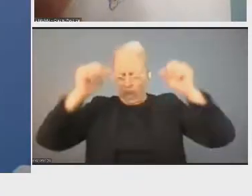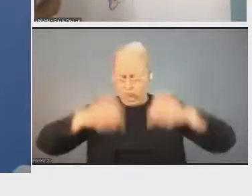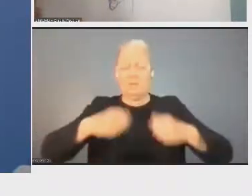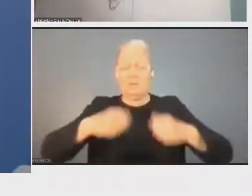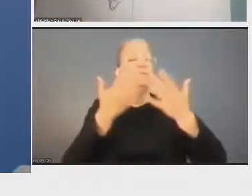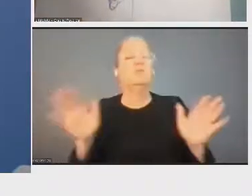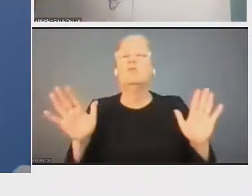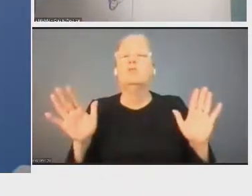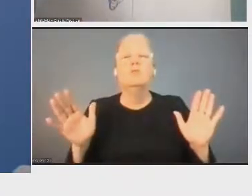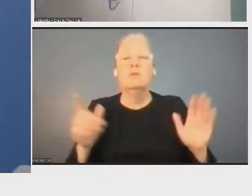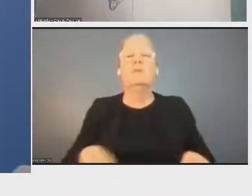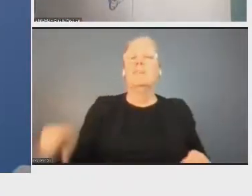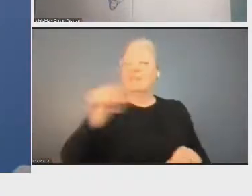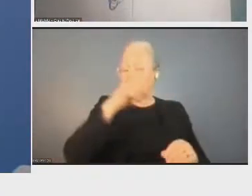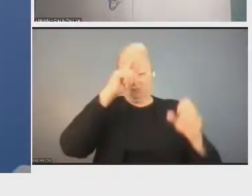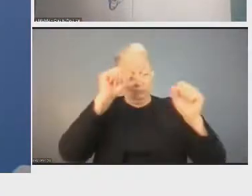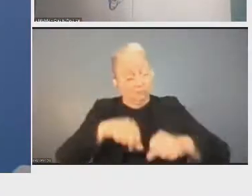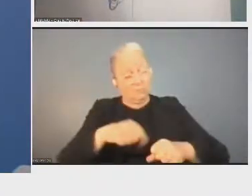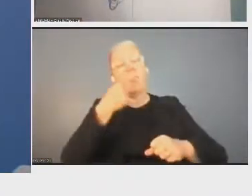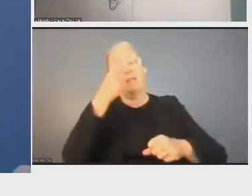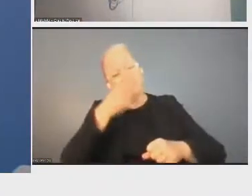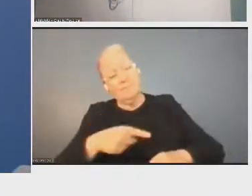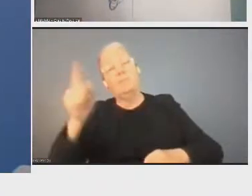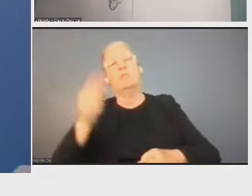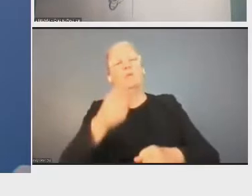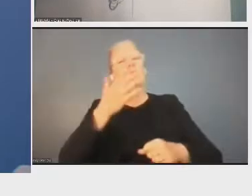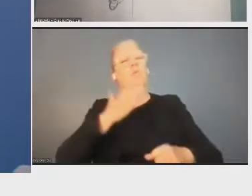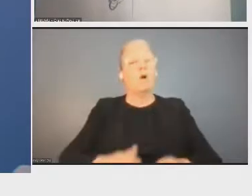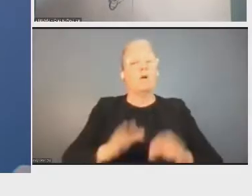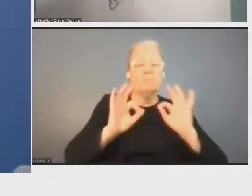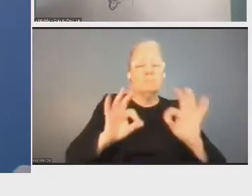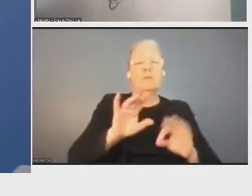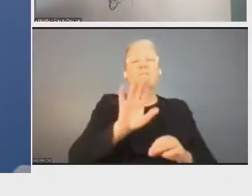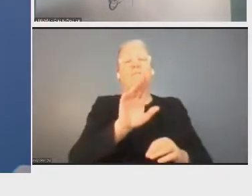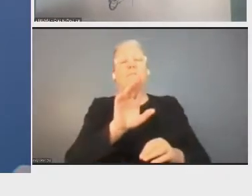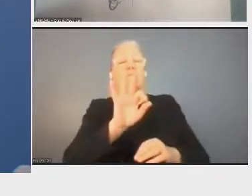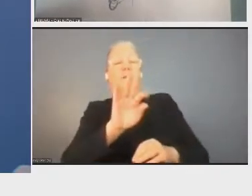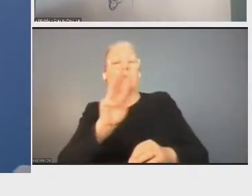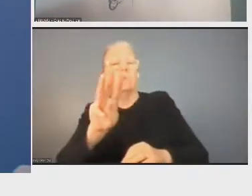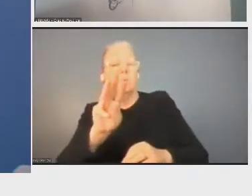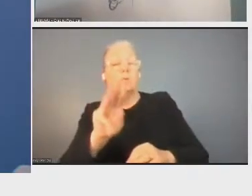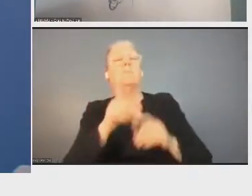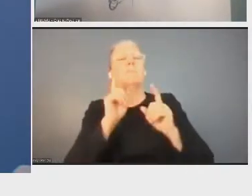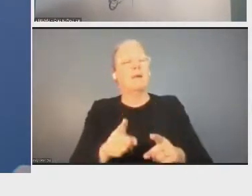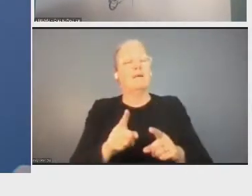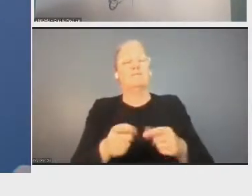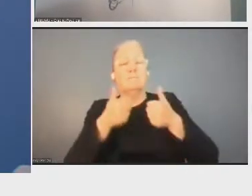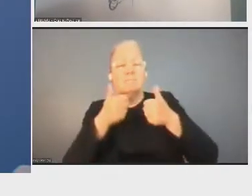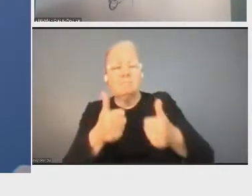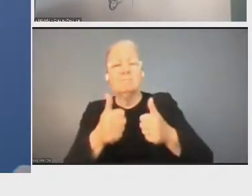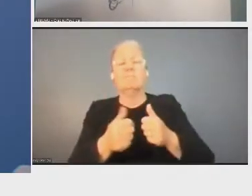already agreed then that the process to develop the framework has to uphold appropriate